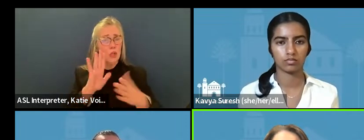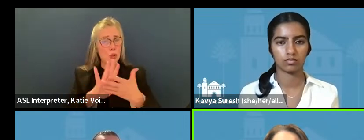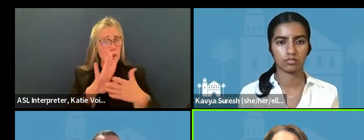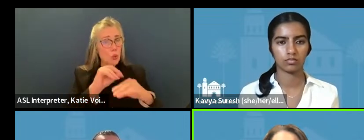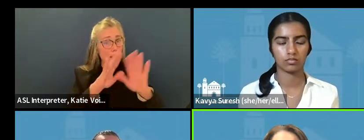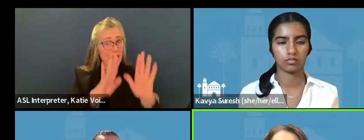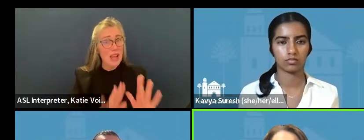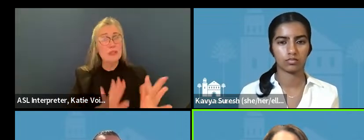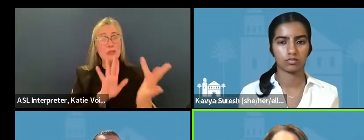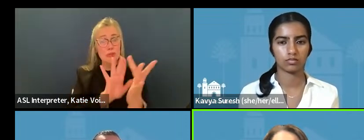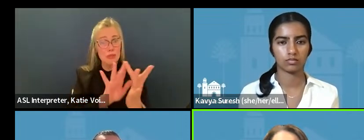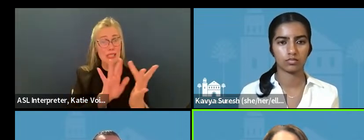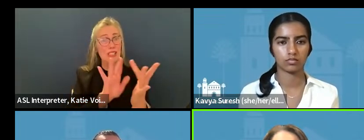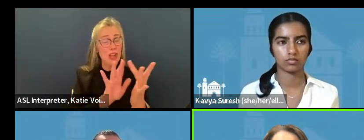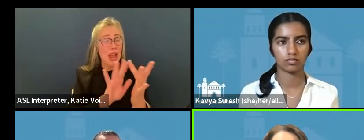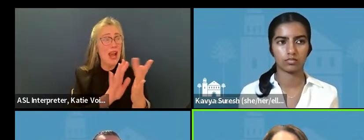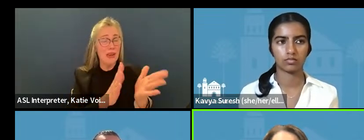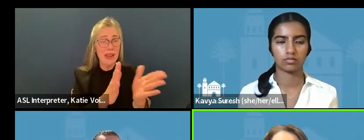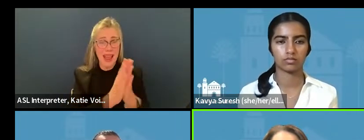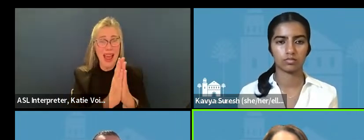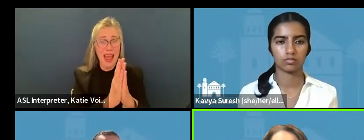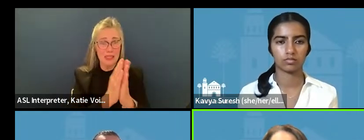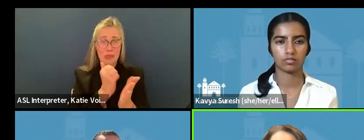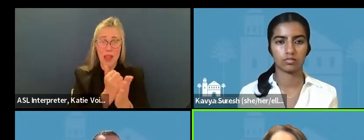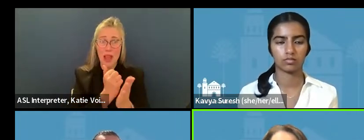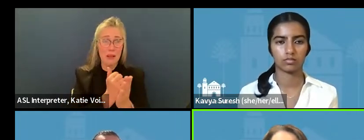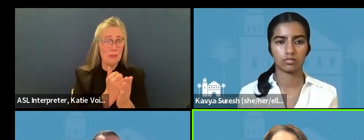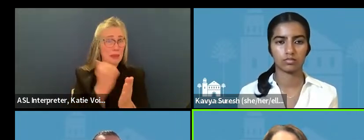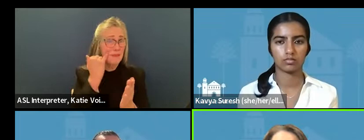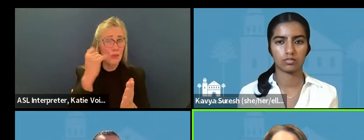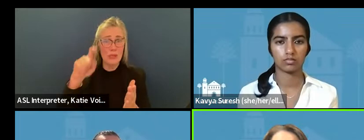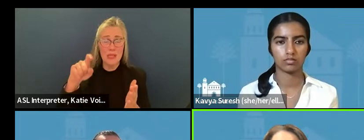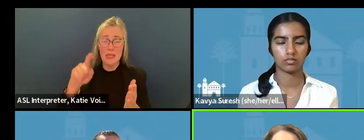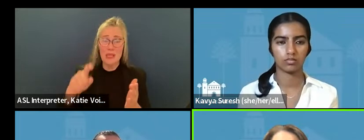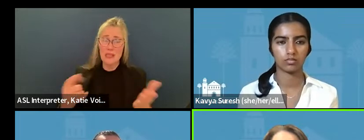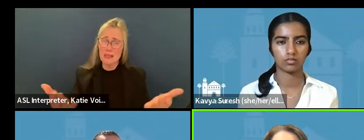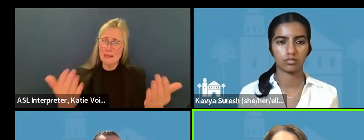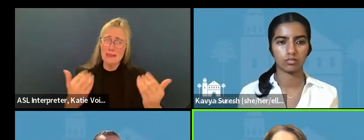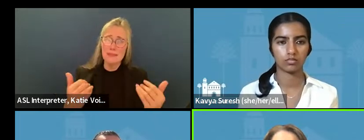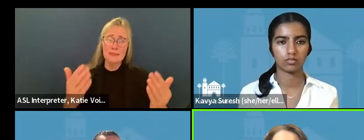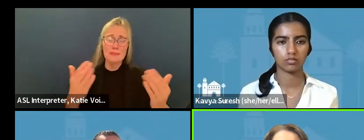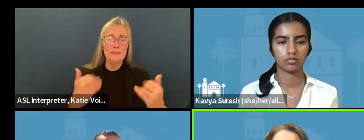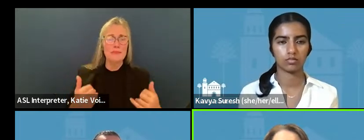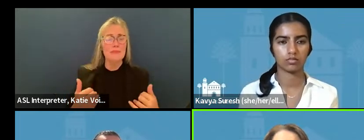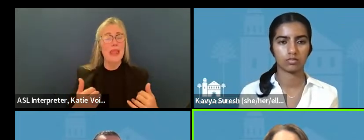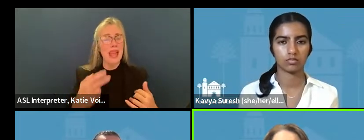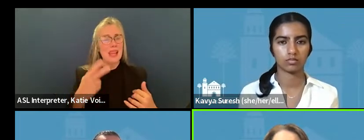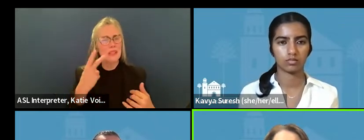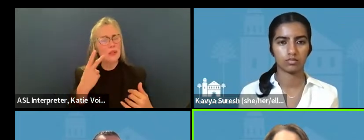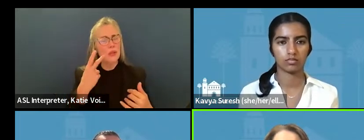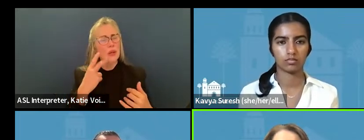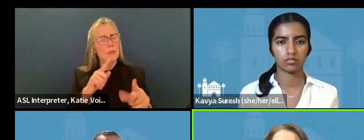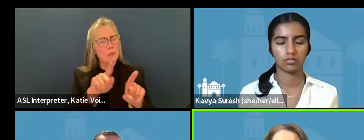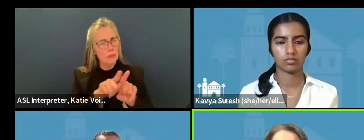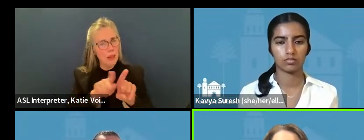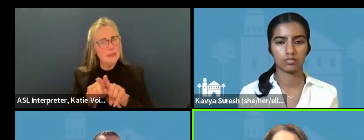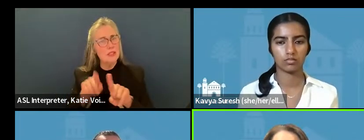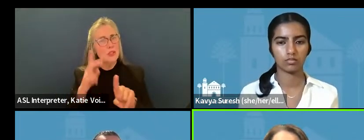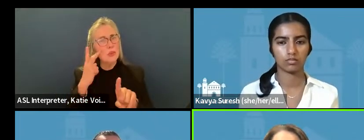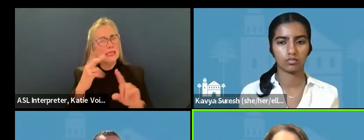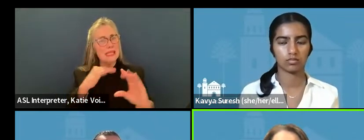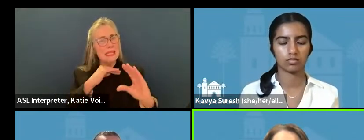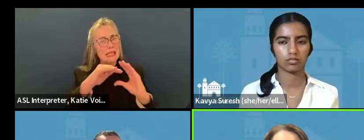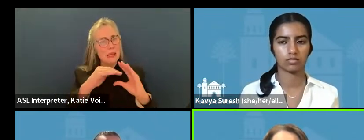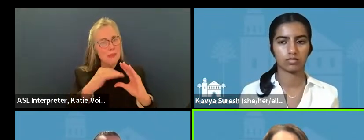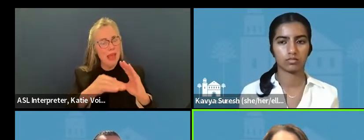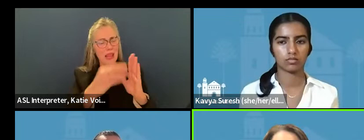counselors, your school principals if you need some of that. And of course, look for communication in your emails for how to